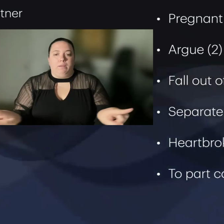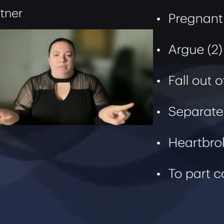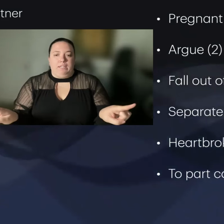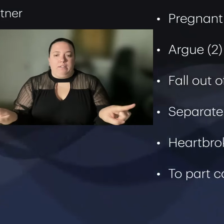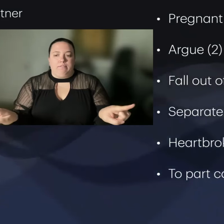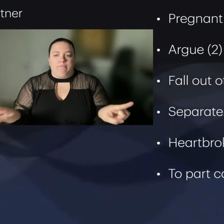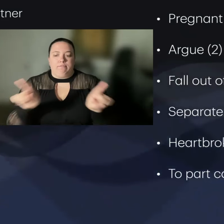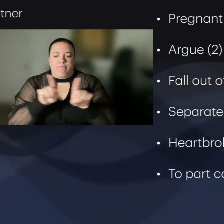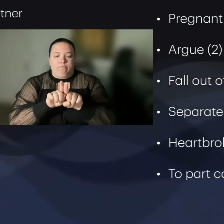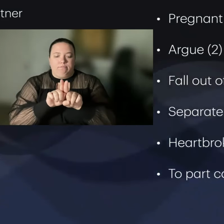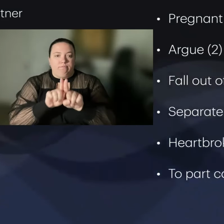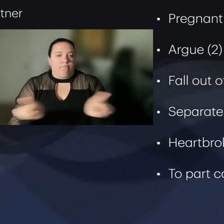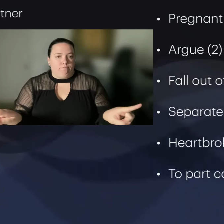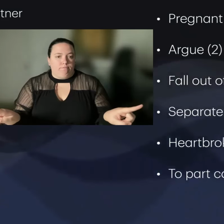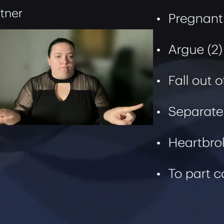to part company.